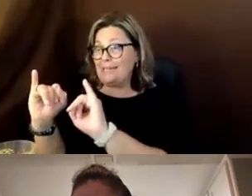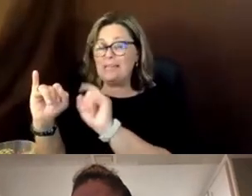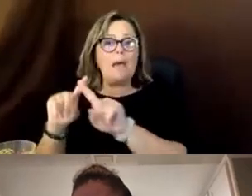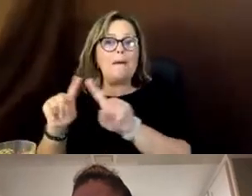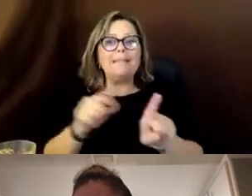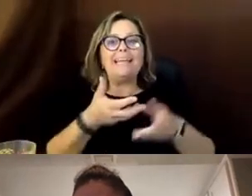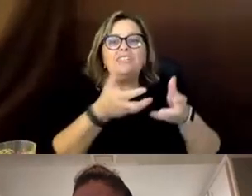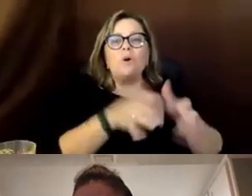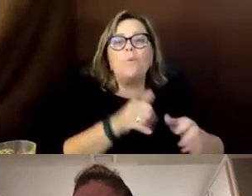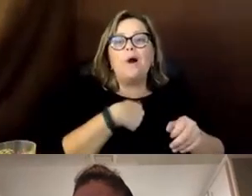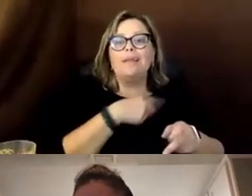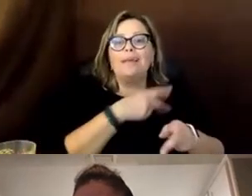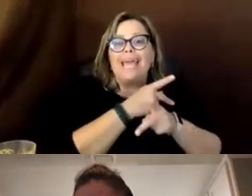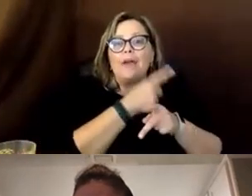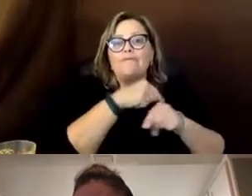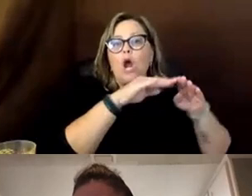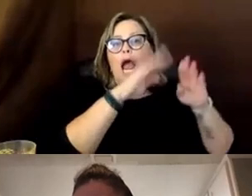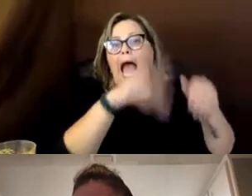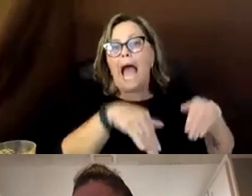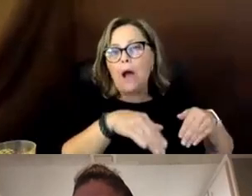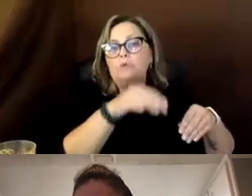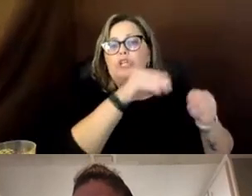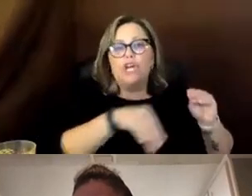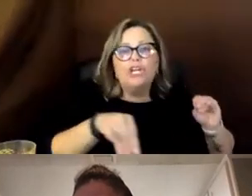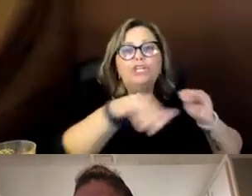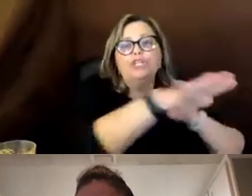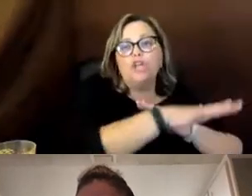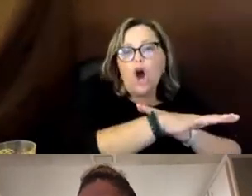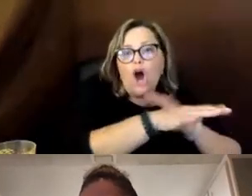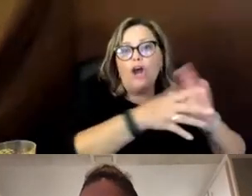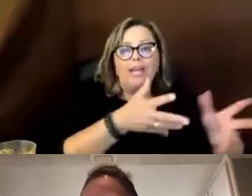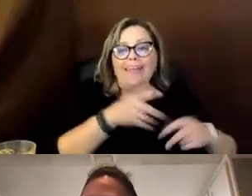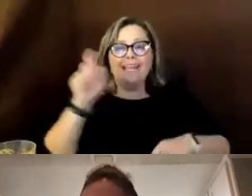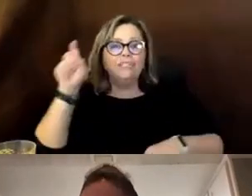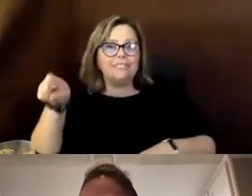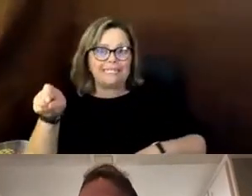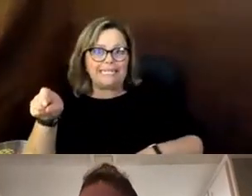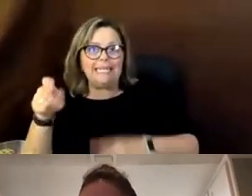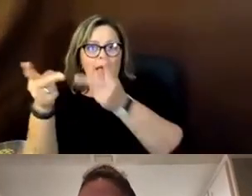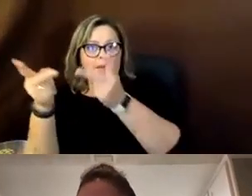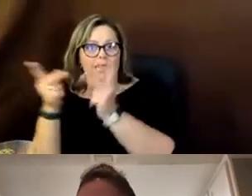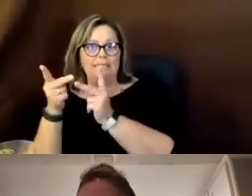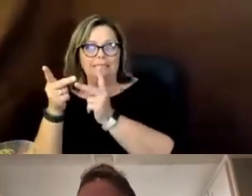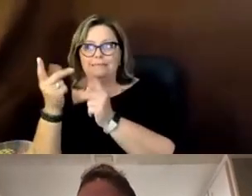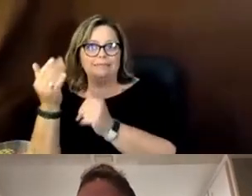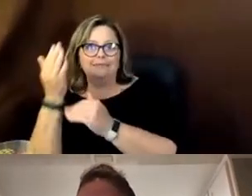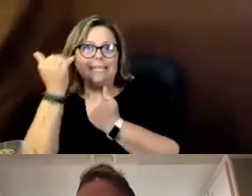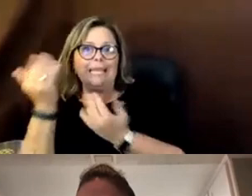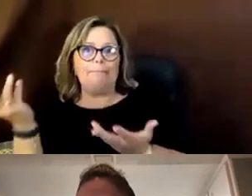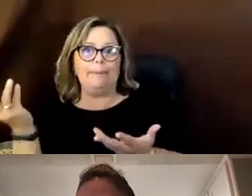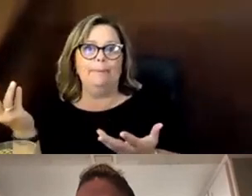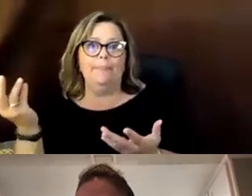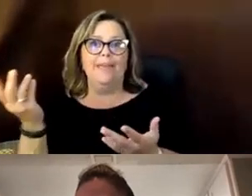house. They just need a place to sleep and care for themselves and get some food every day. So we need